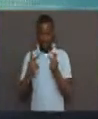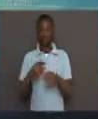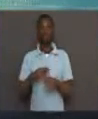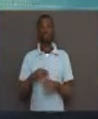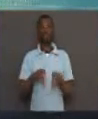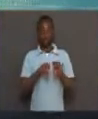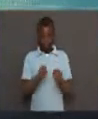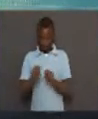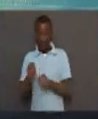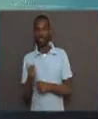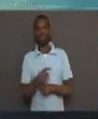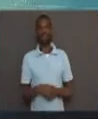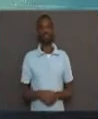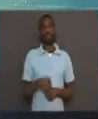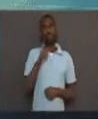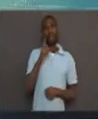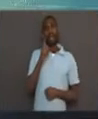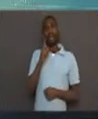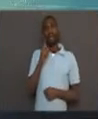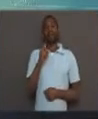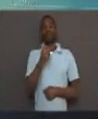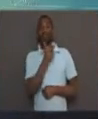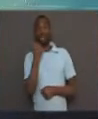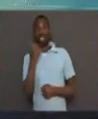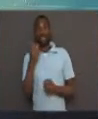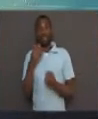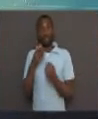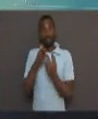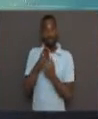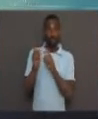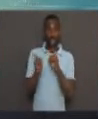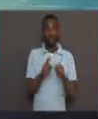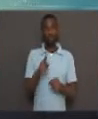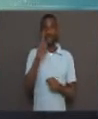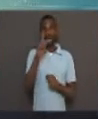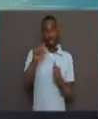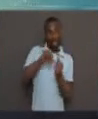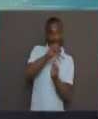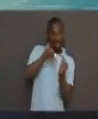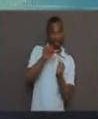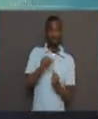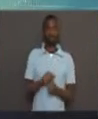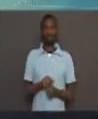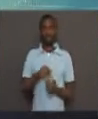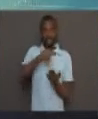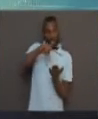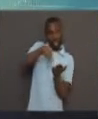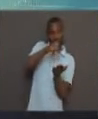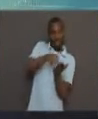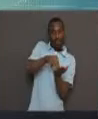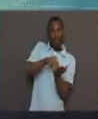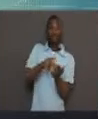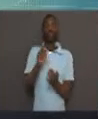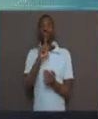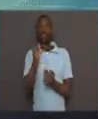In other words, an atom of one type, the parent nuclide,